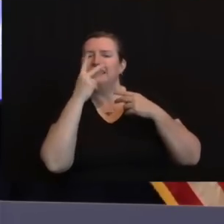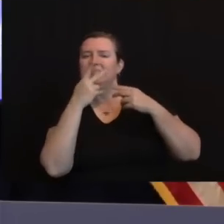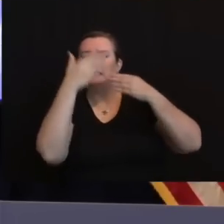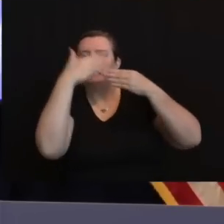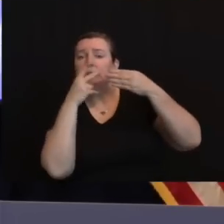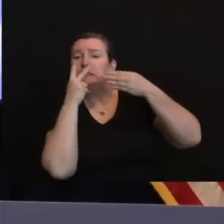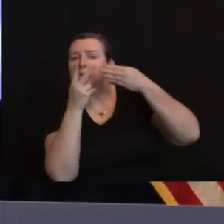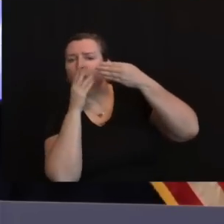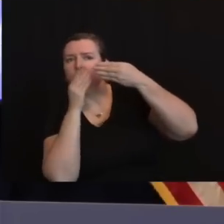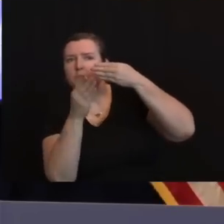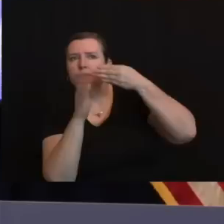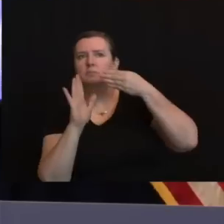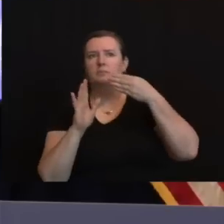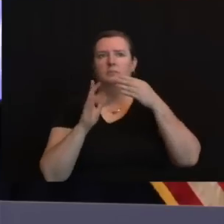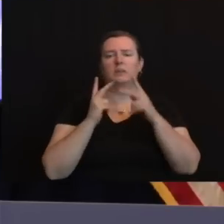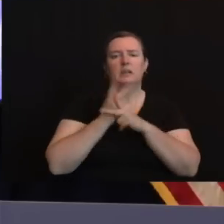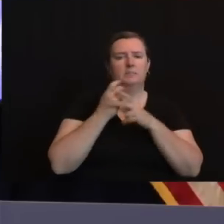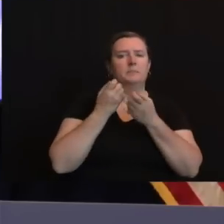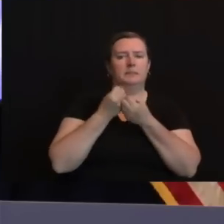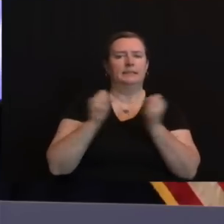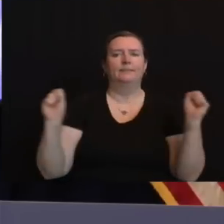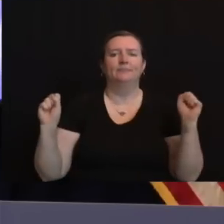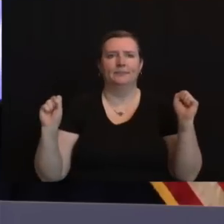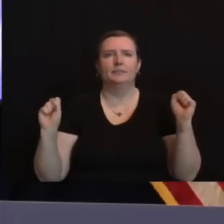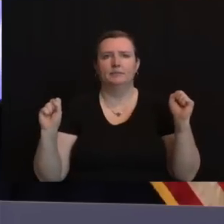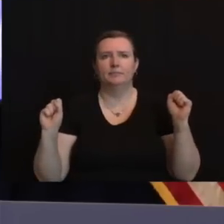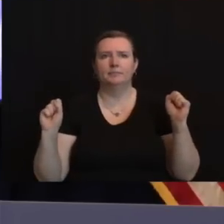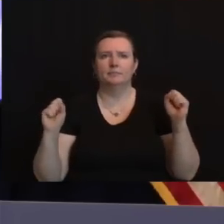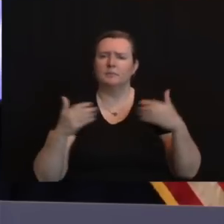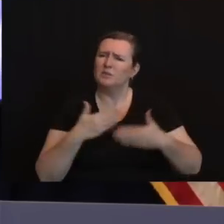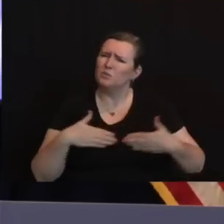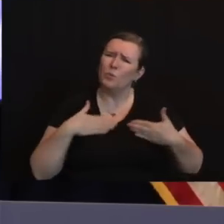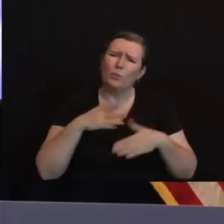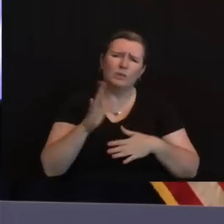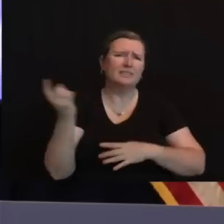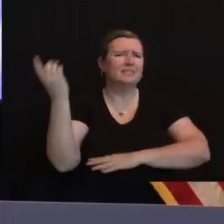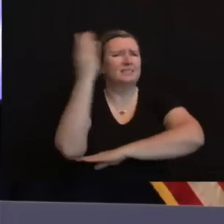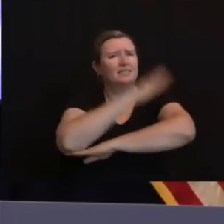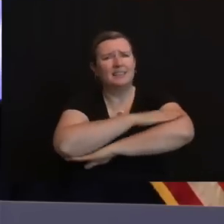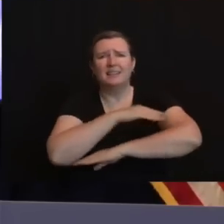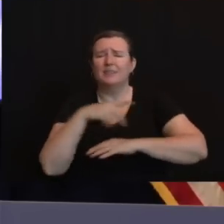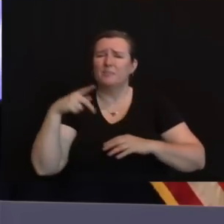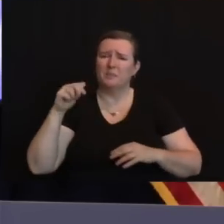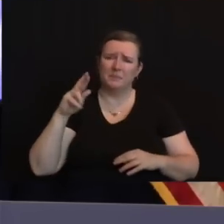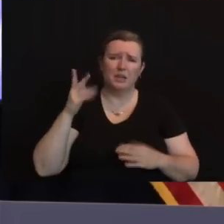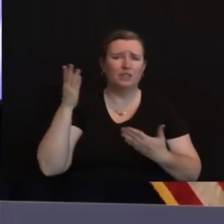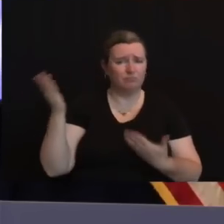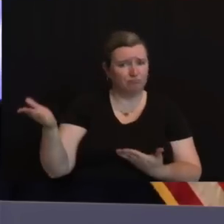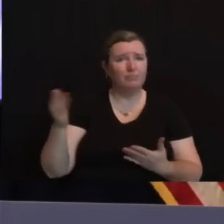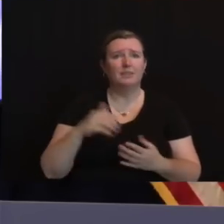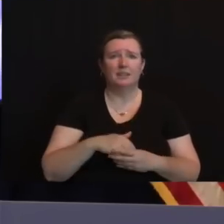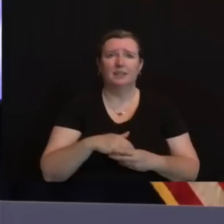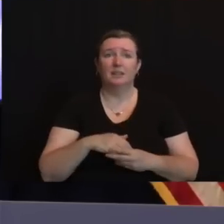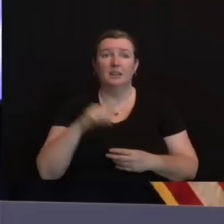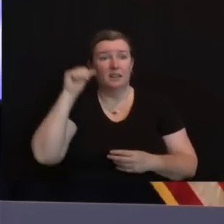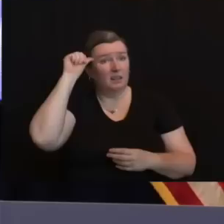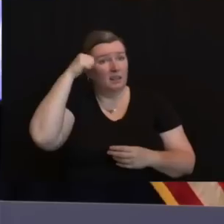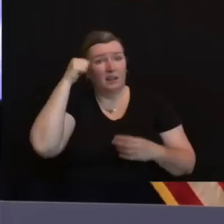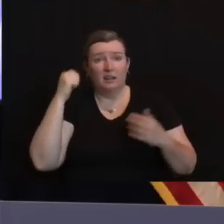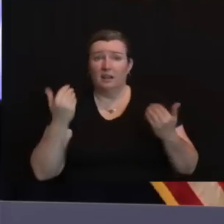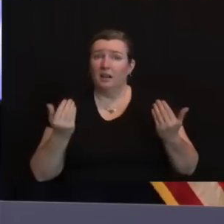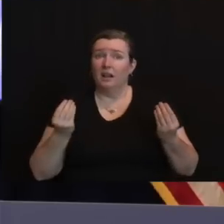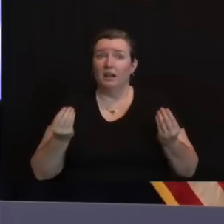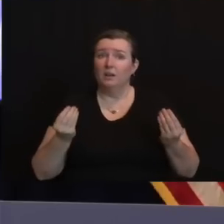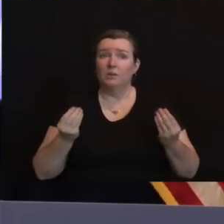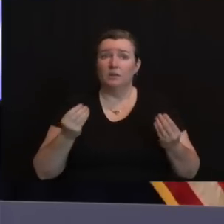keep residents safe while they enjoy a day at the amusement park. A critical part of containing the spread of COVID-19, as